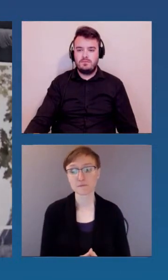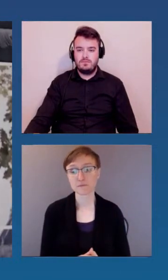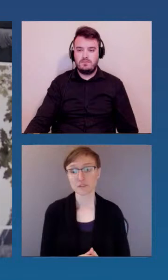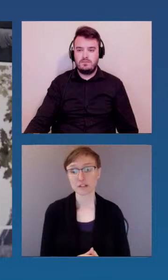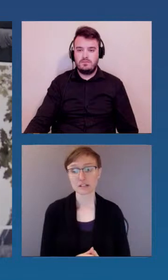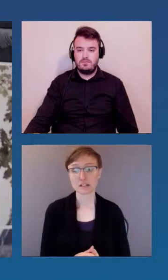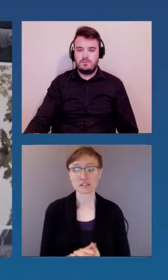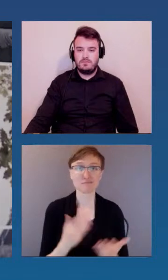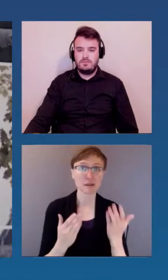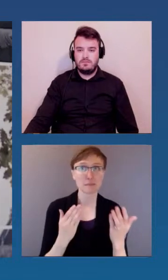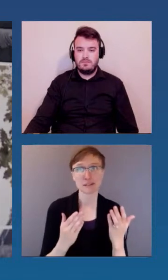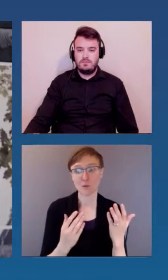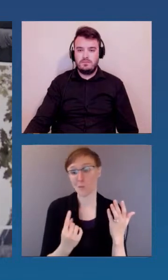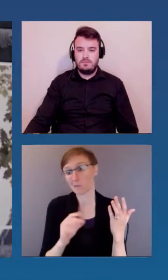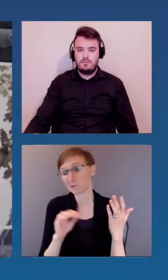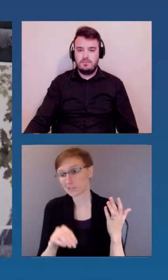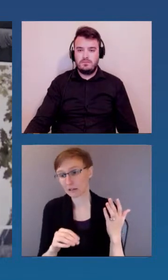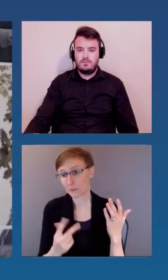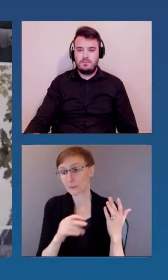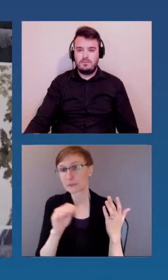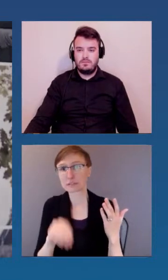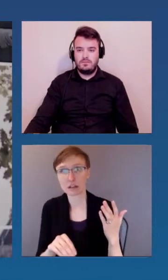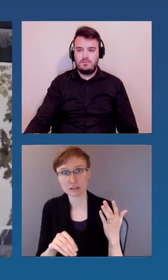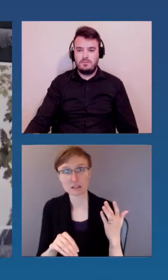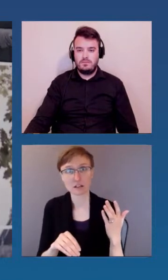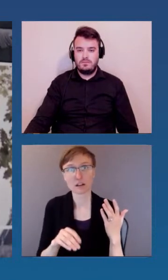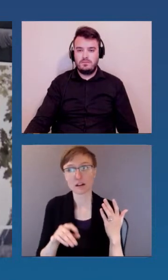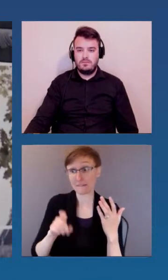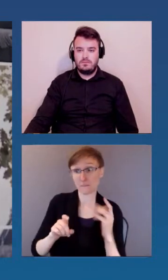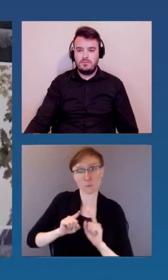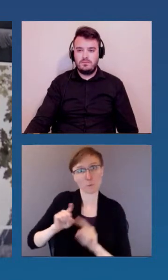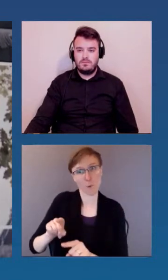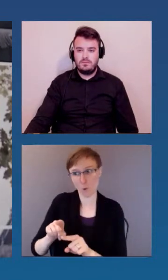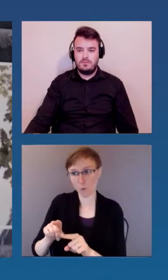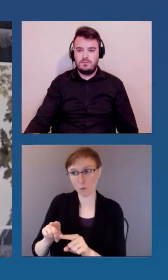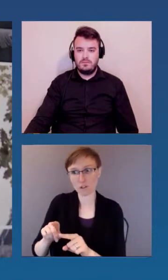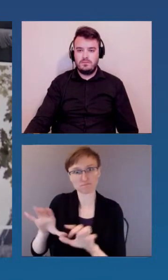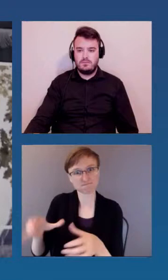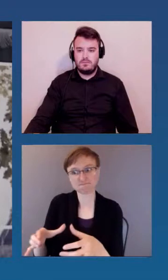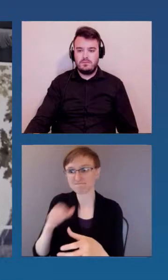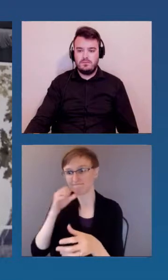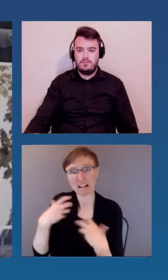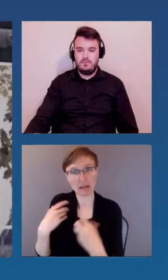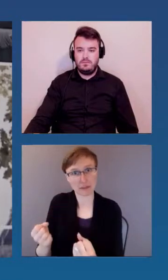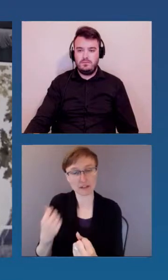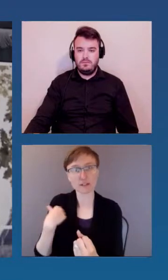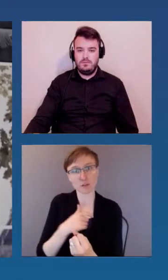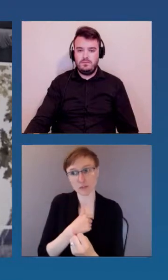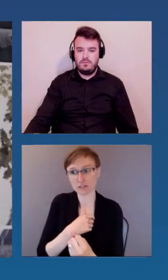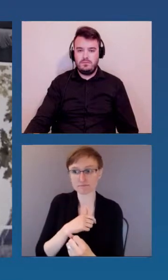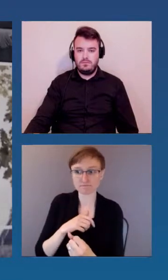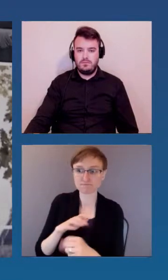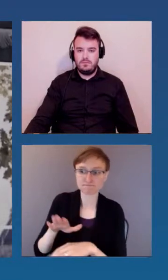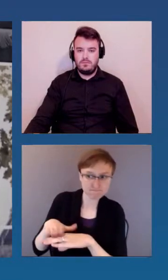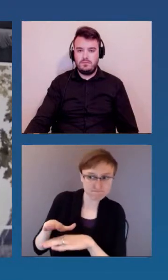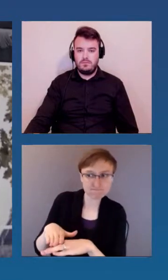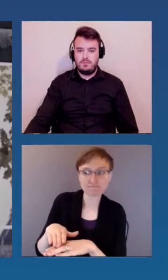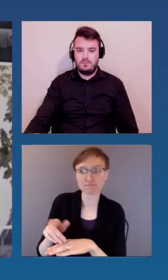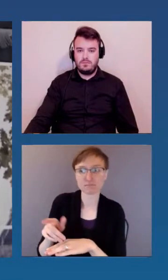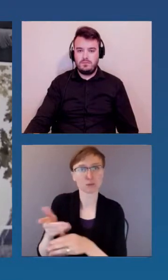of the reasons why Canada is one of the safest countries in the world, and the nation's capital reflects that, is that the vast majority of the people who live and work and visit